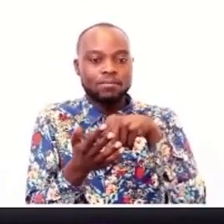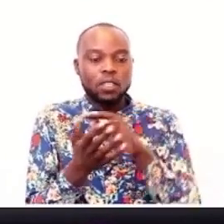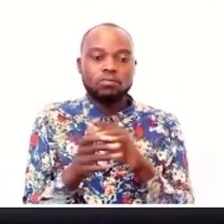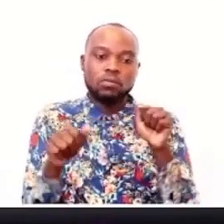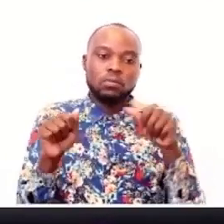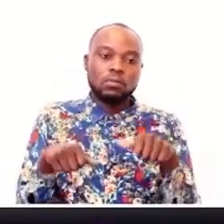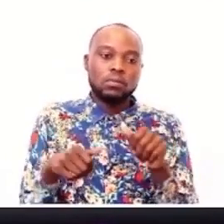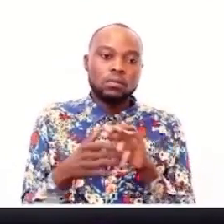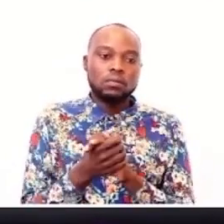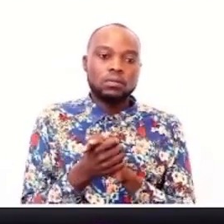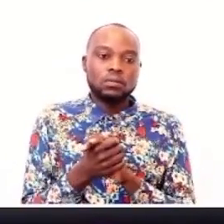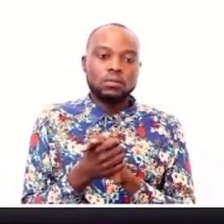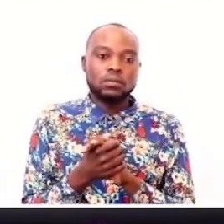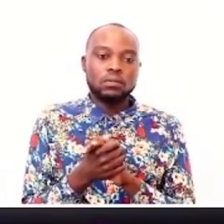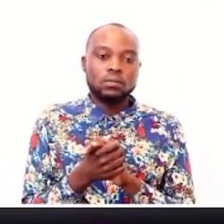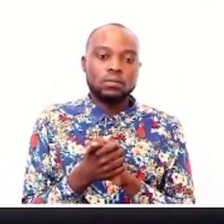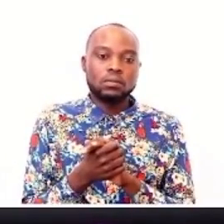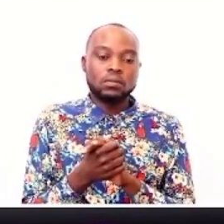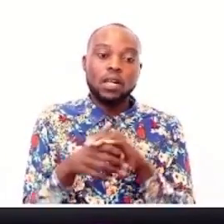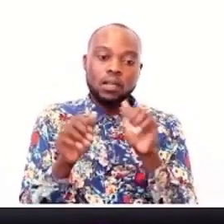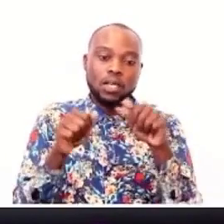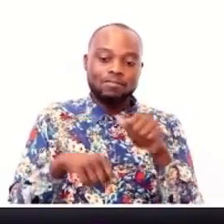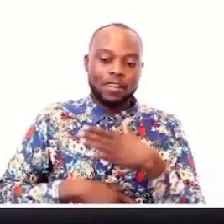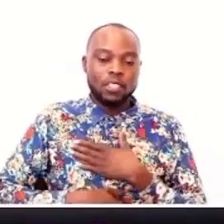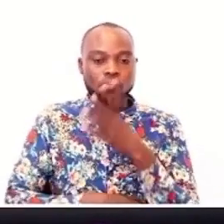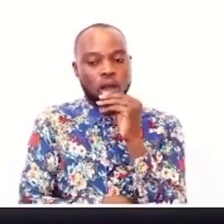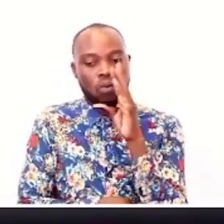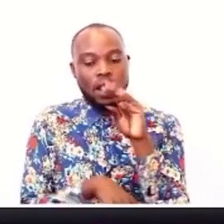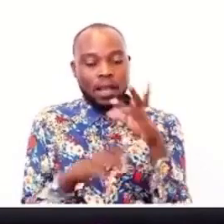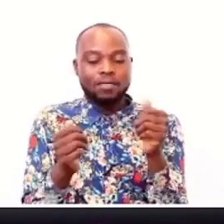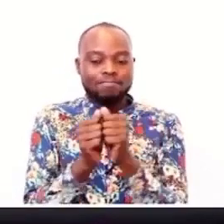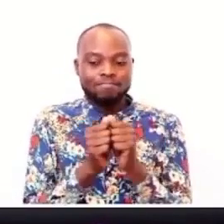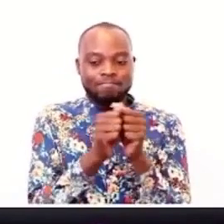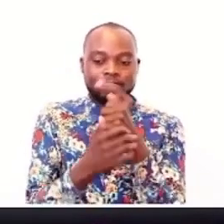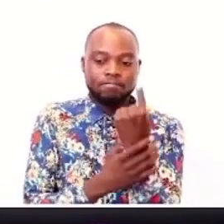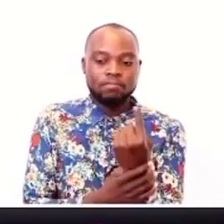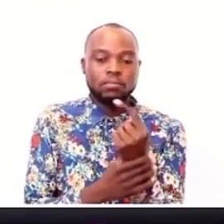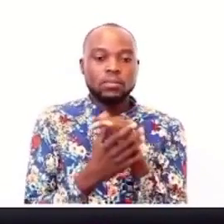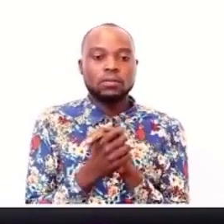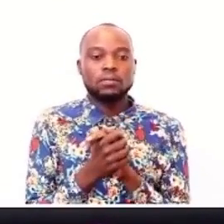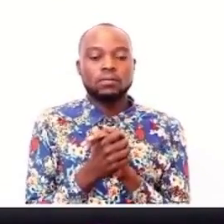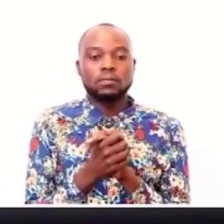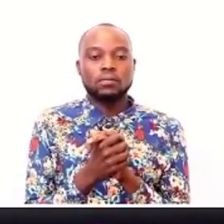us to speak as one, and then generating revenue from the right places. So when we say that